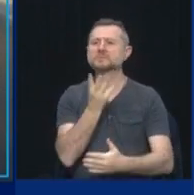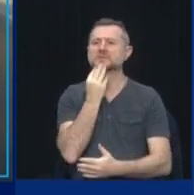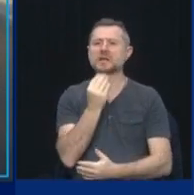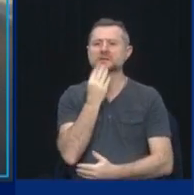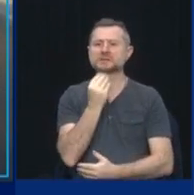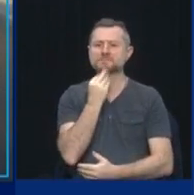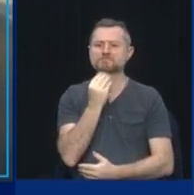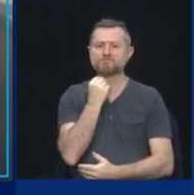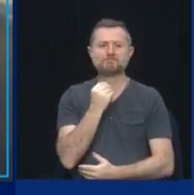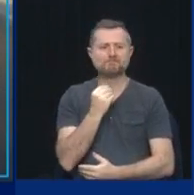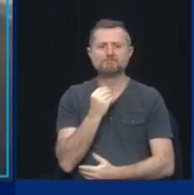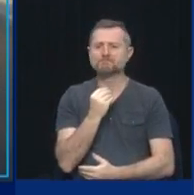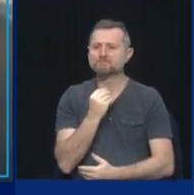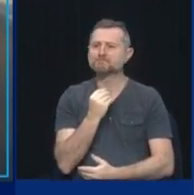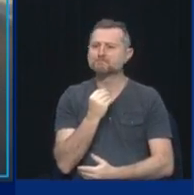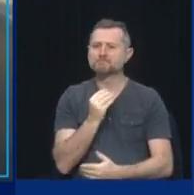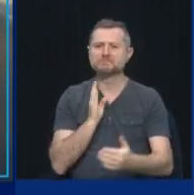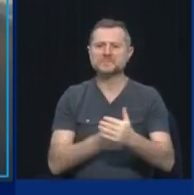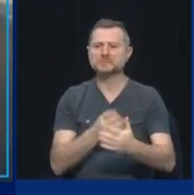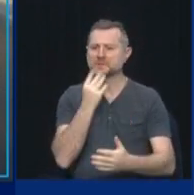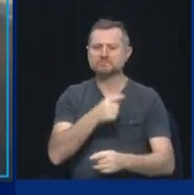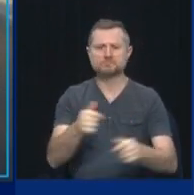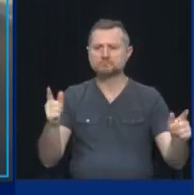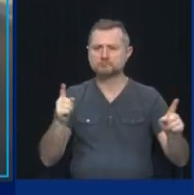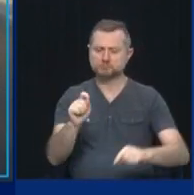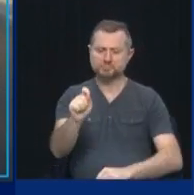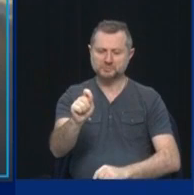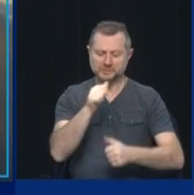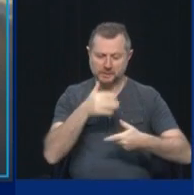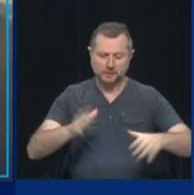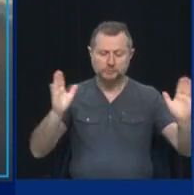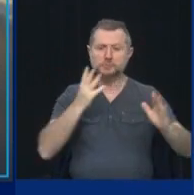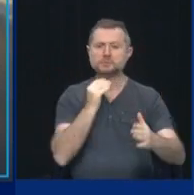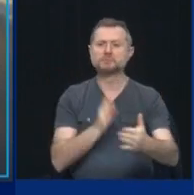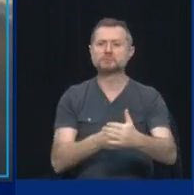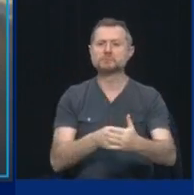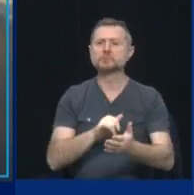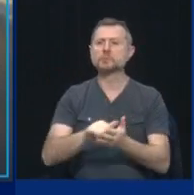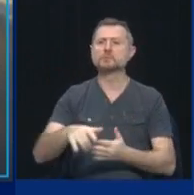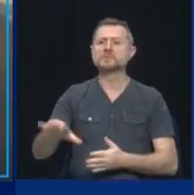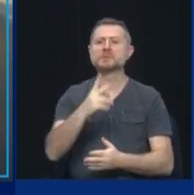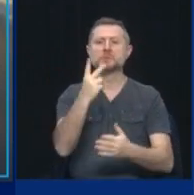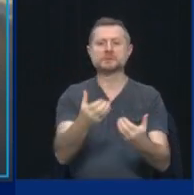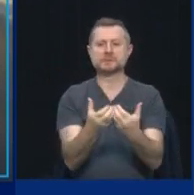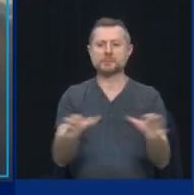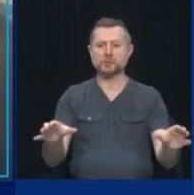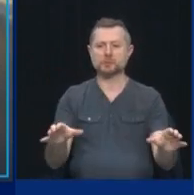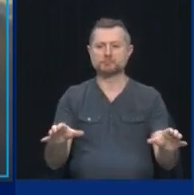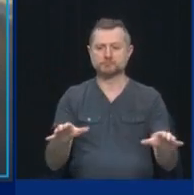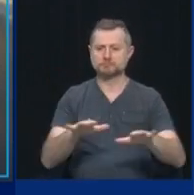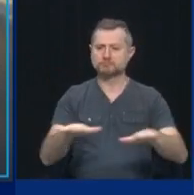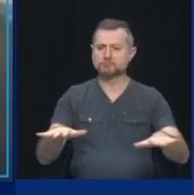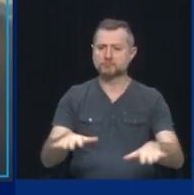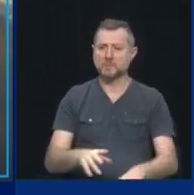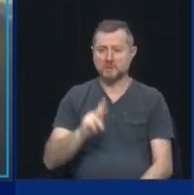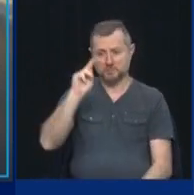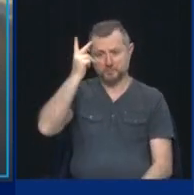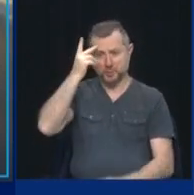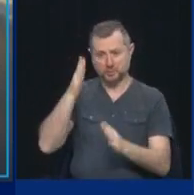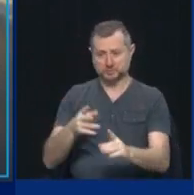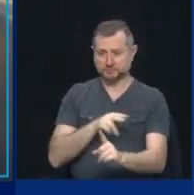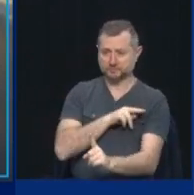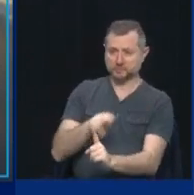anyone, period. Period. There are two separate concepts. You have a political opinion about the Middle